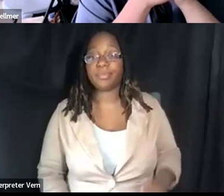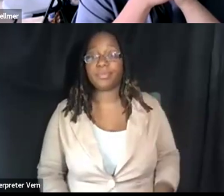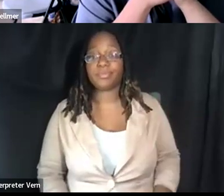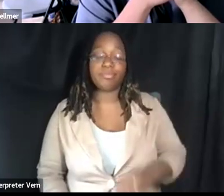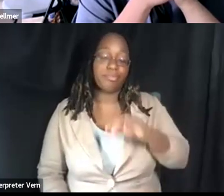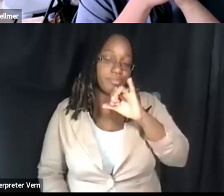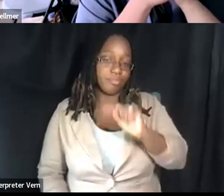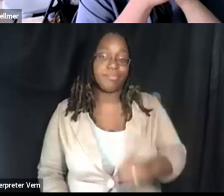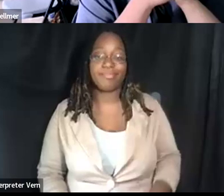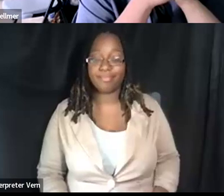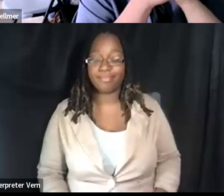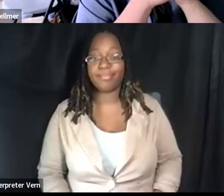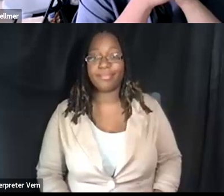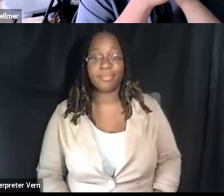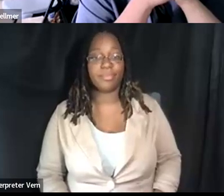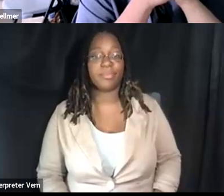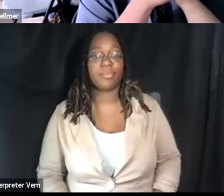Yes, yes.